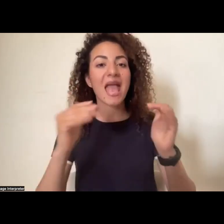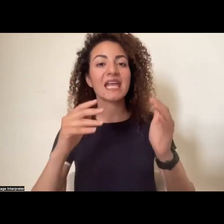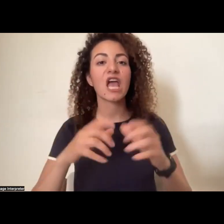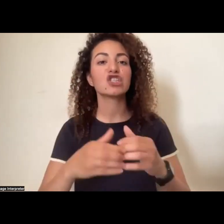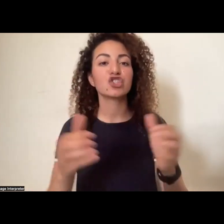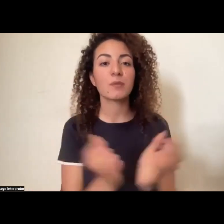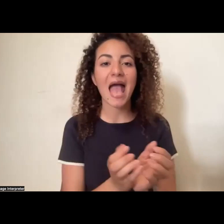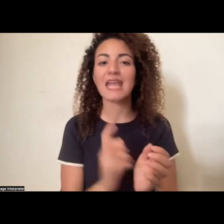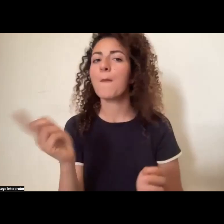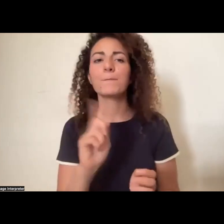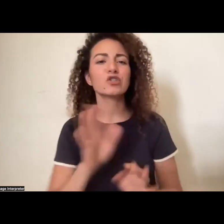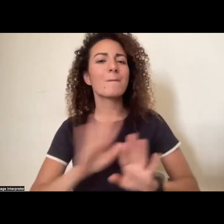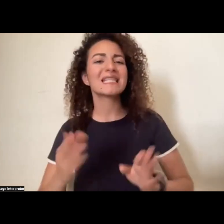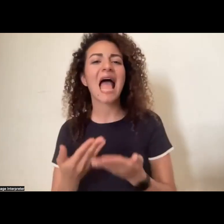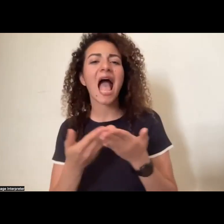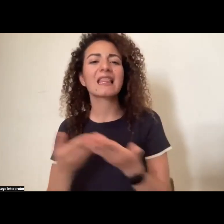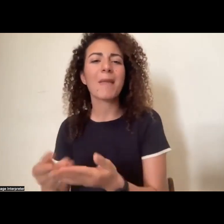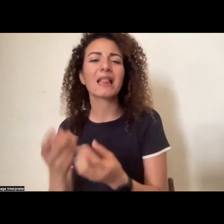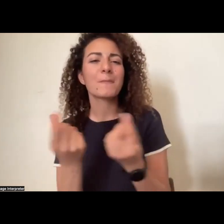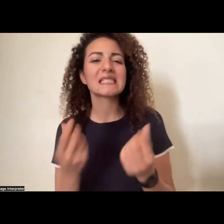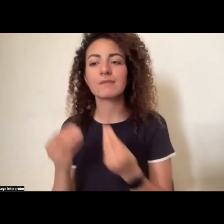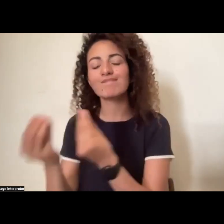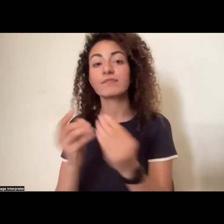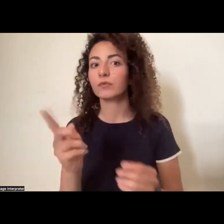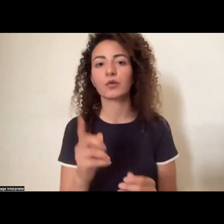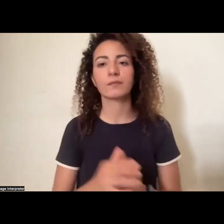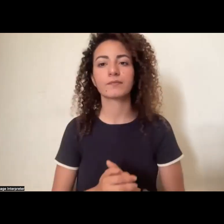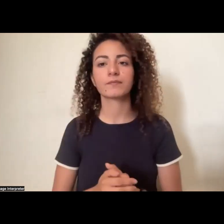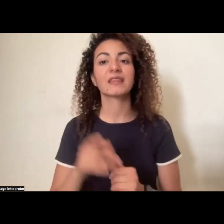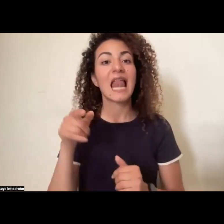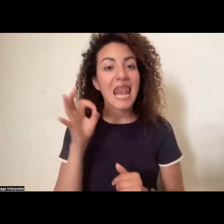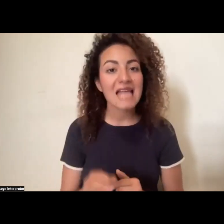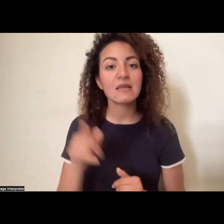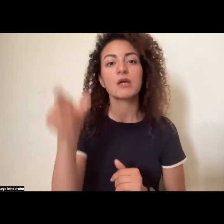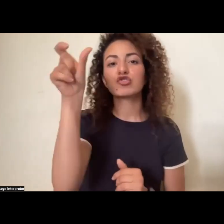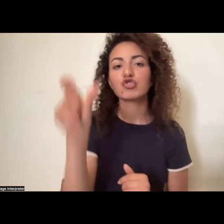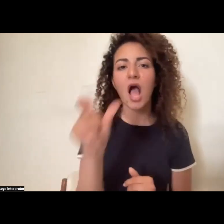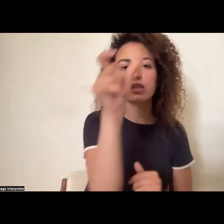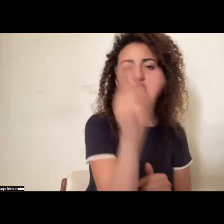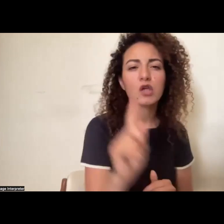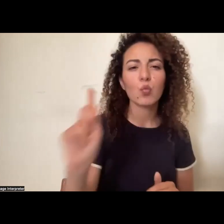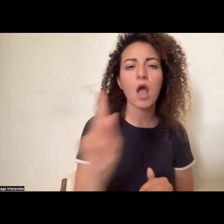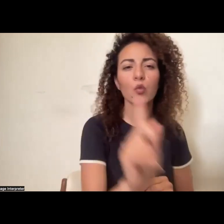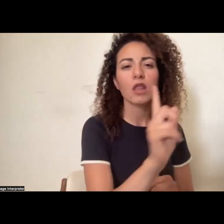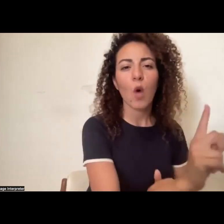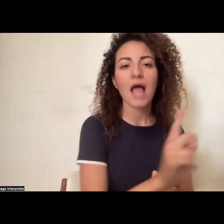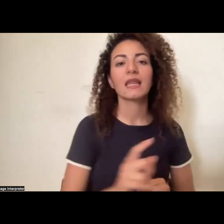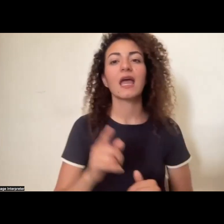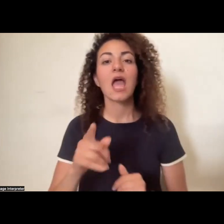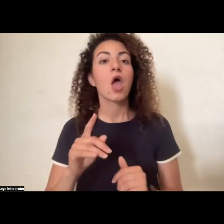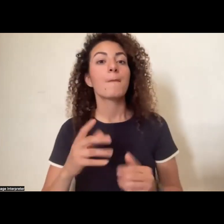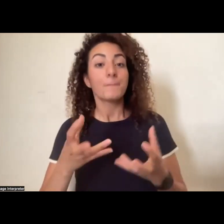security. The social protection floor should entail a universal health coverage, knowing that in addition to the typical universal health coverage, they need